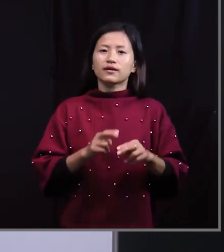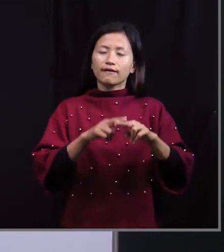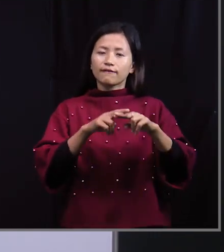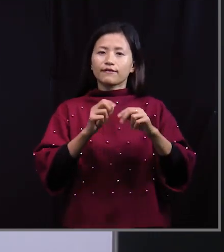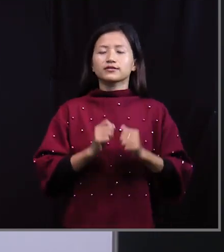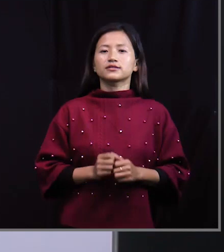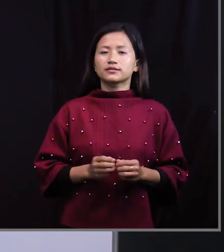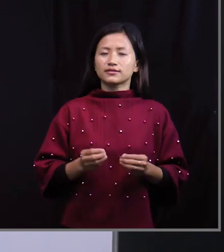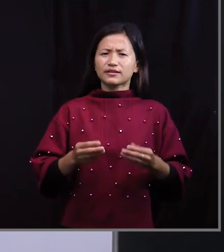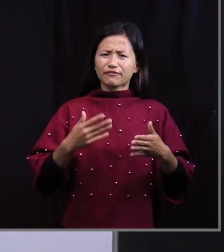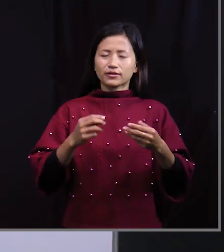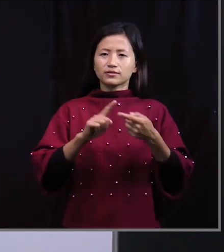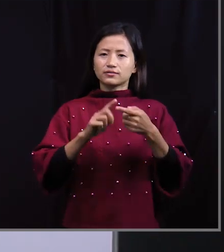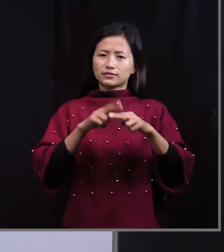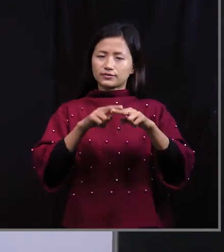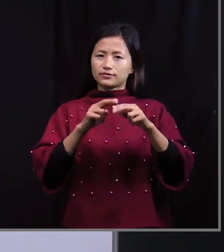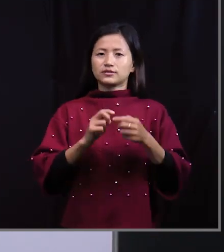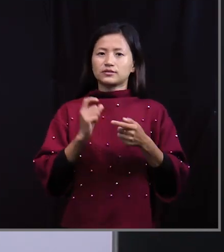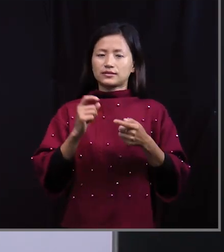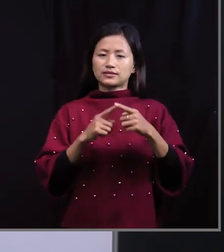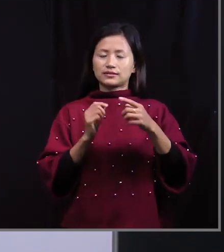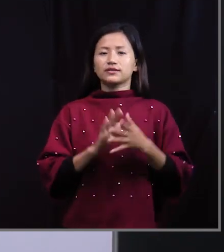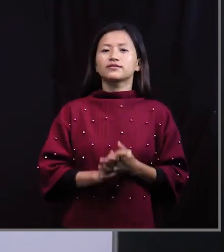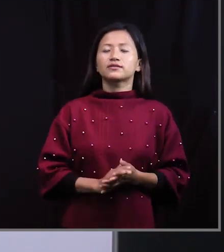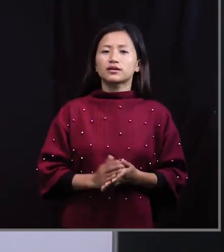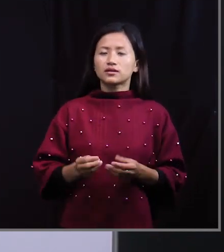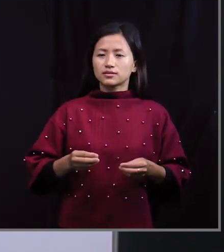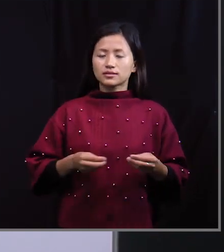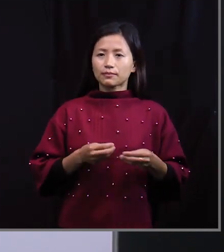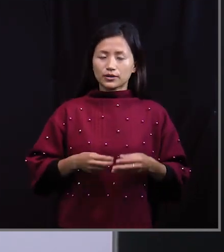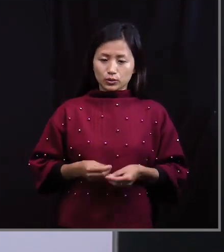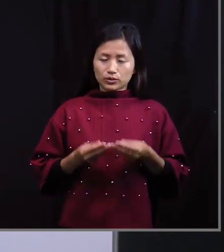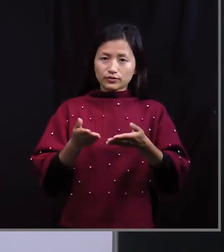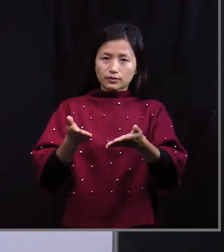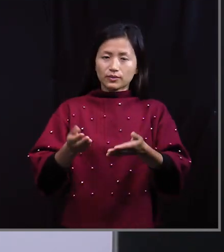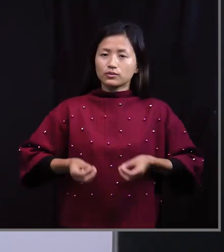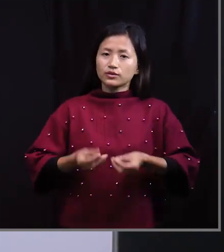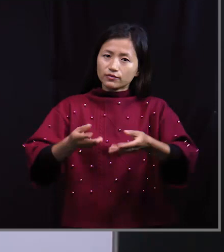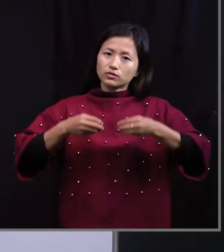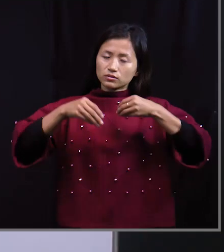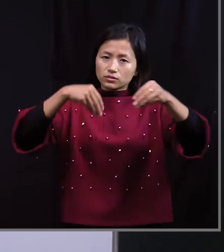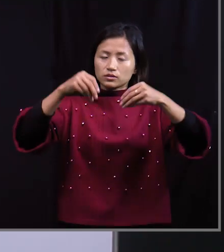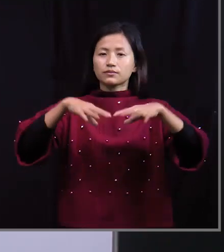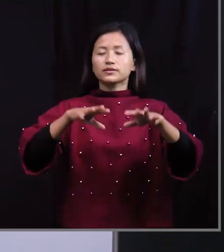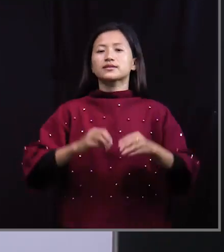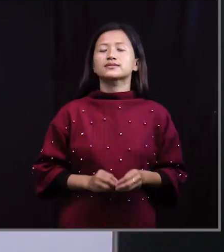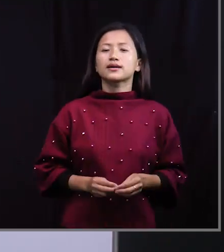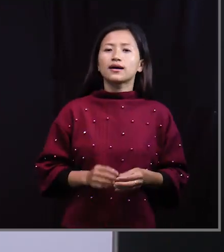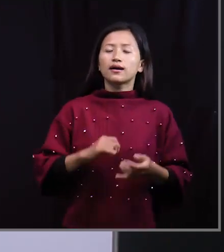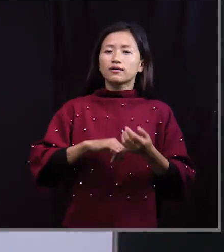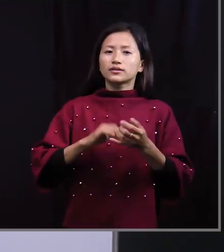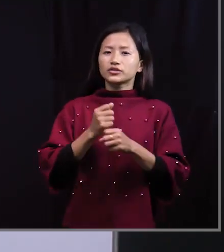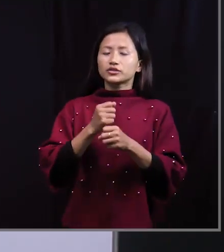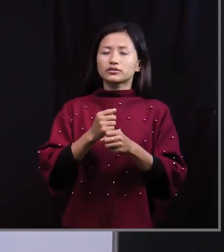factors that affect your environment are suppliers, customers, intermediaries, competitors and